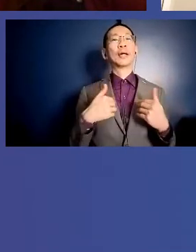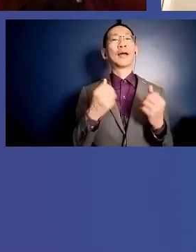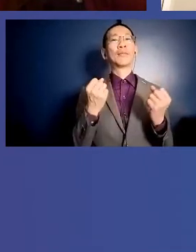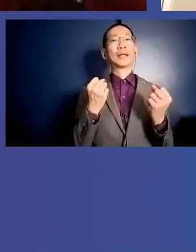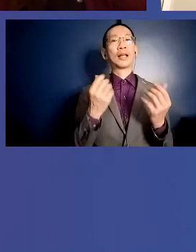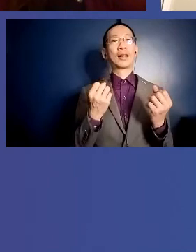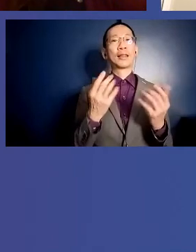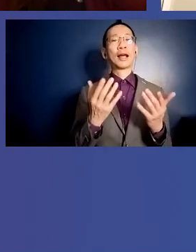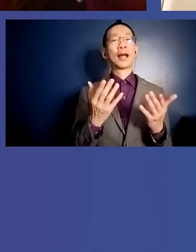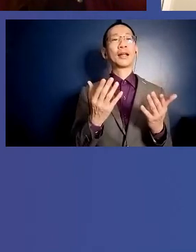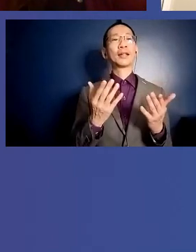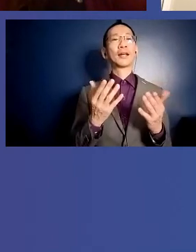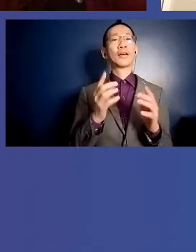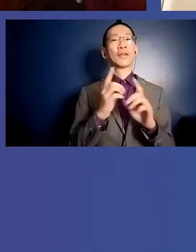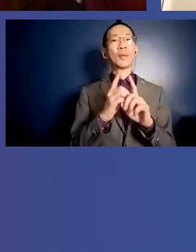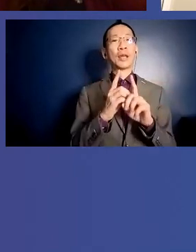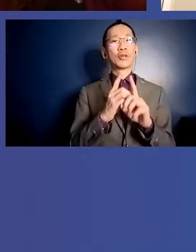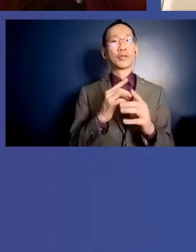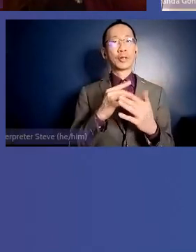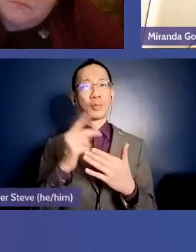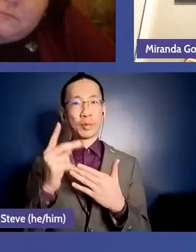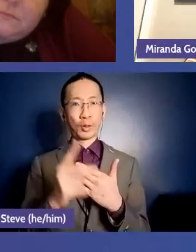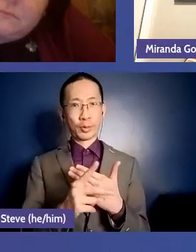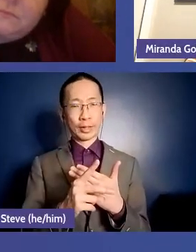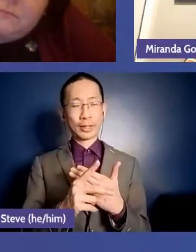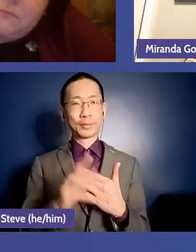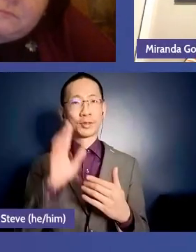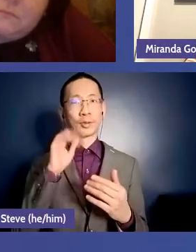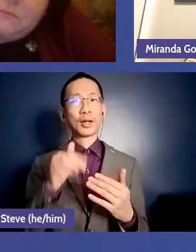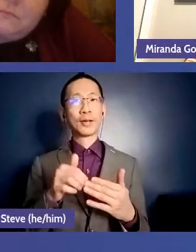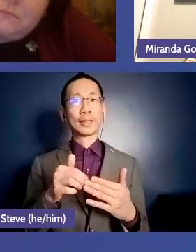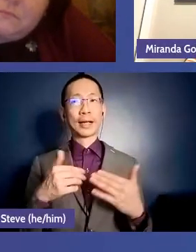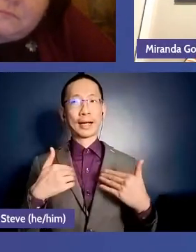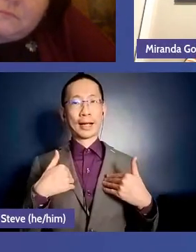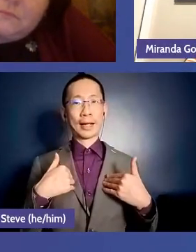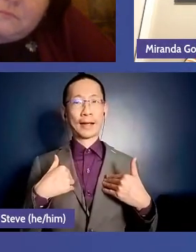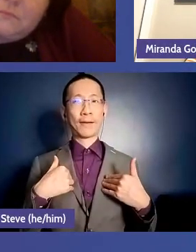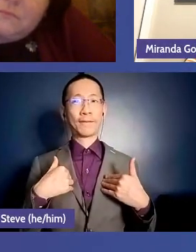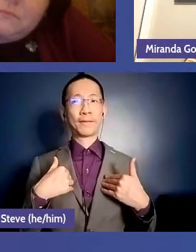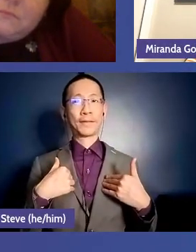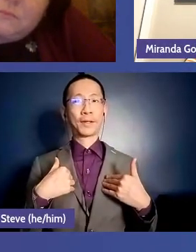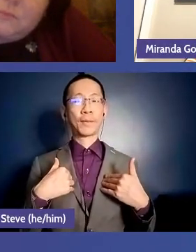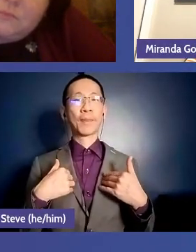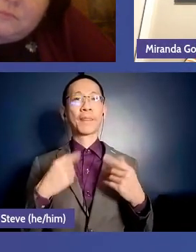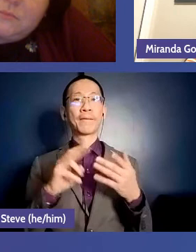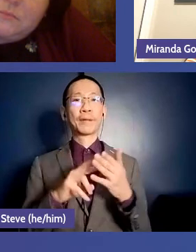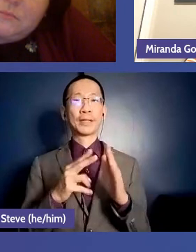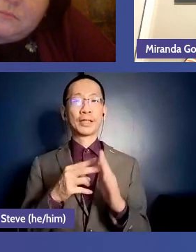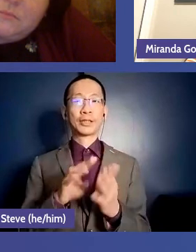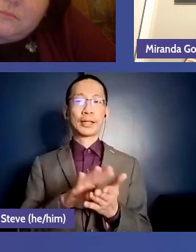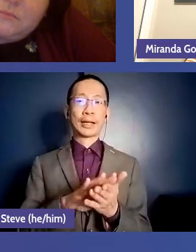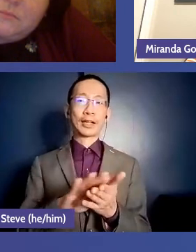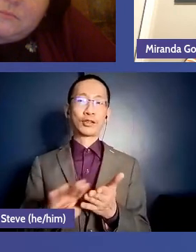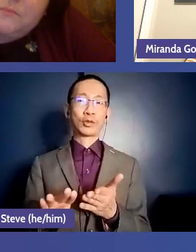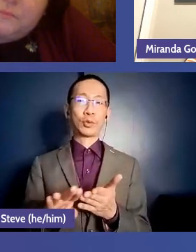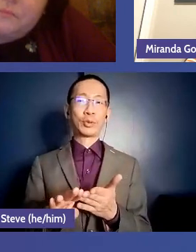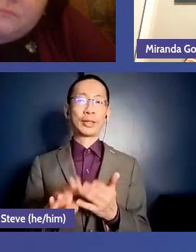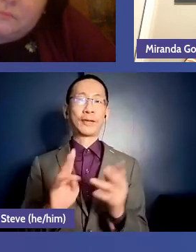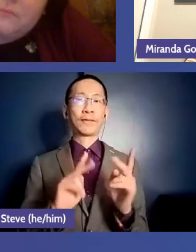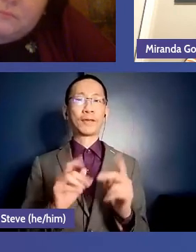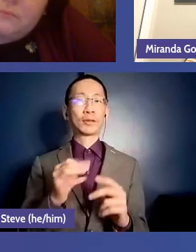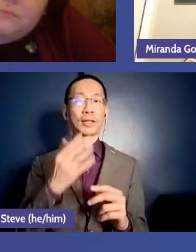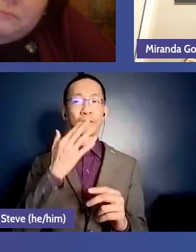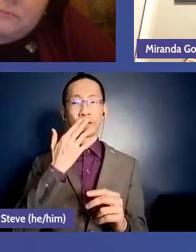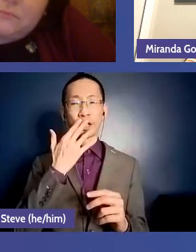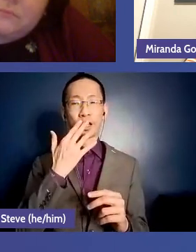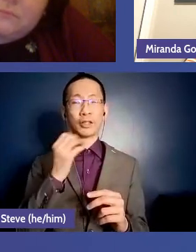of mentorship programs, you know, that have intentionally excluded folks of color, right?